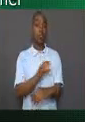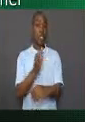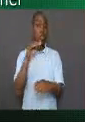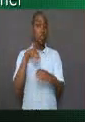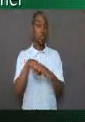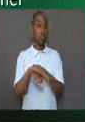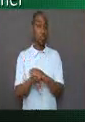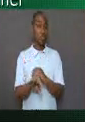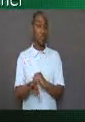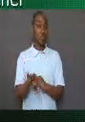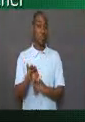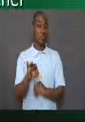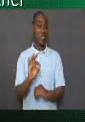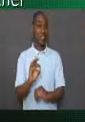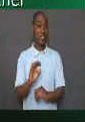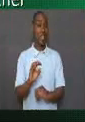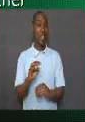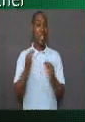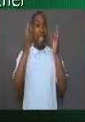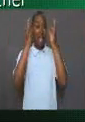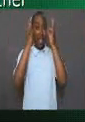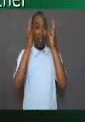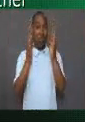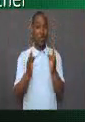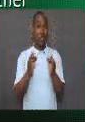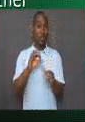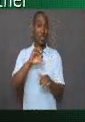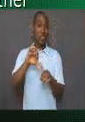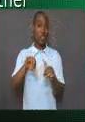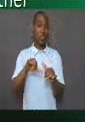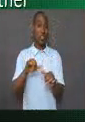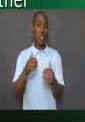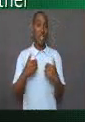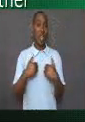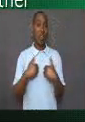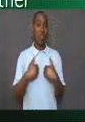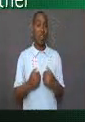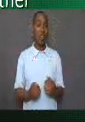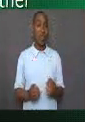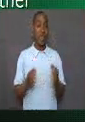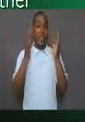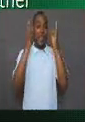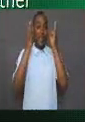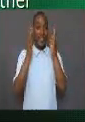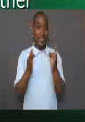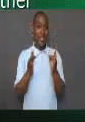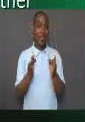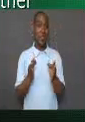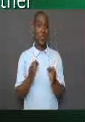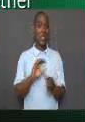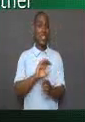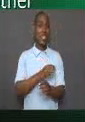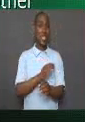enable cells to recognize each other and to recognize cells